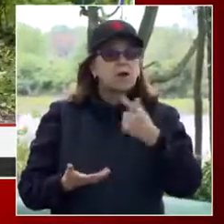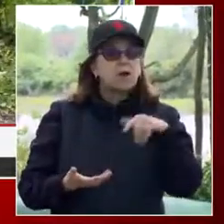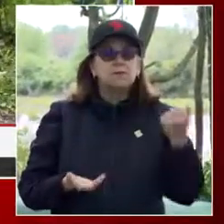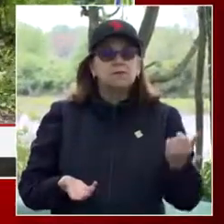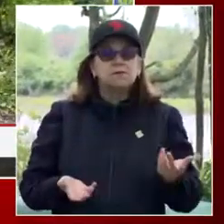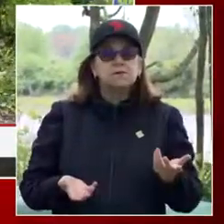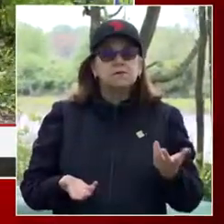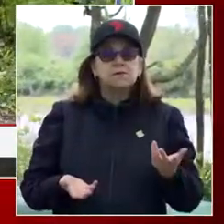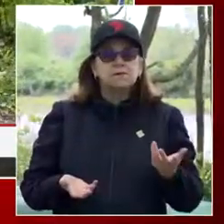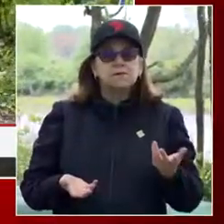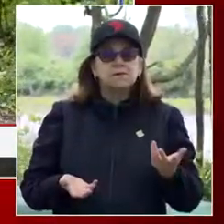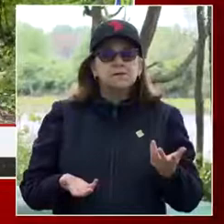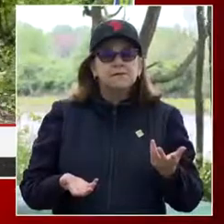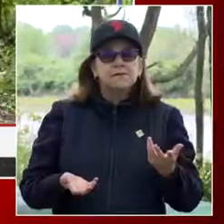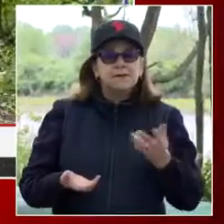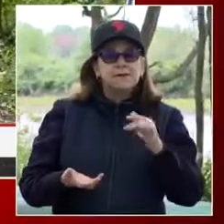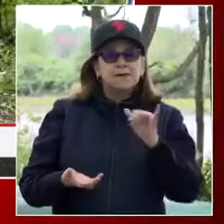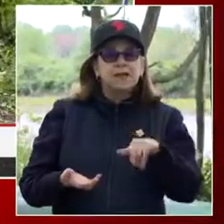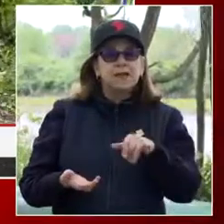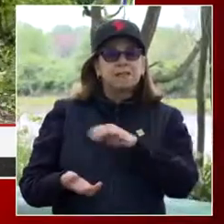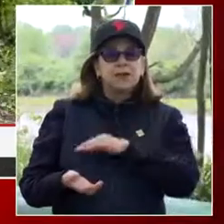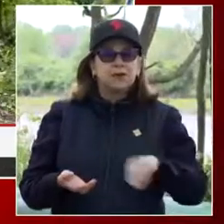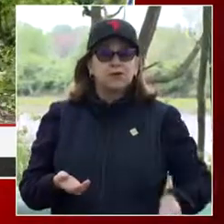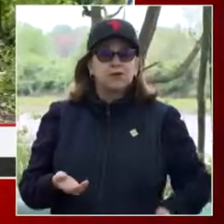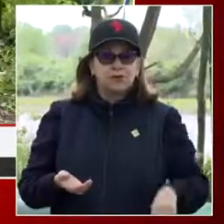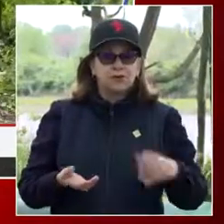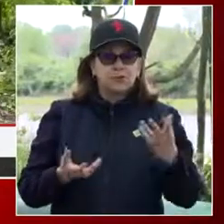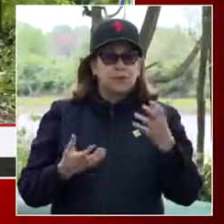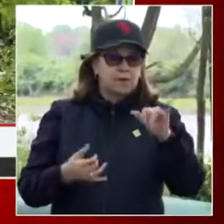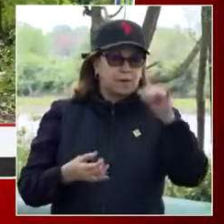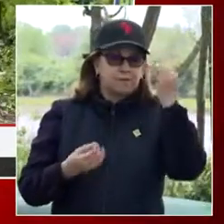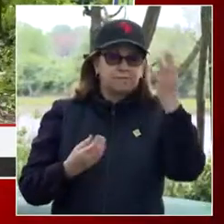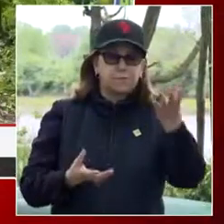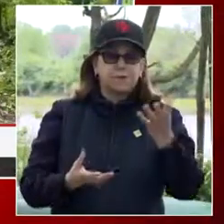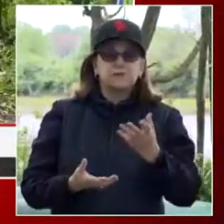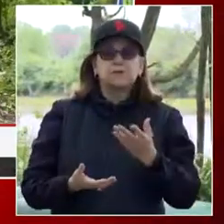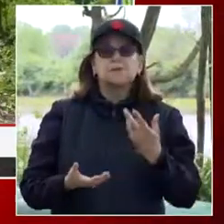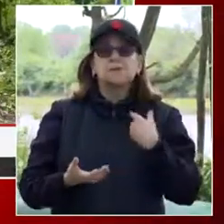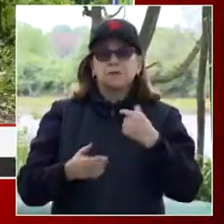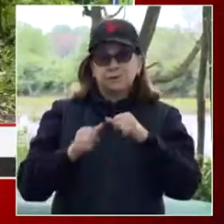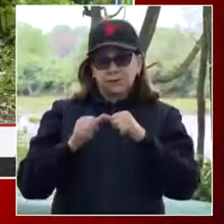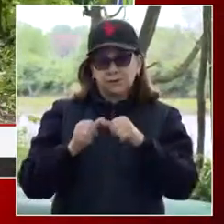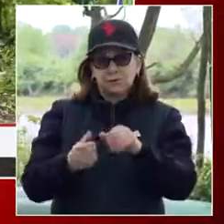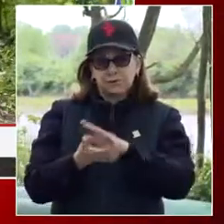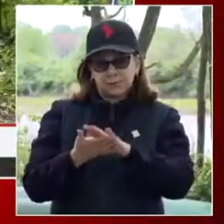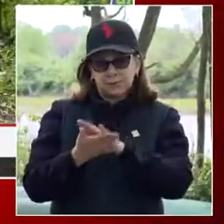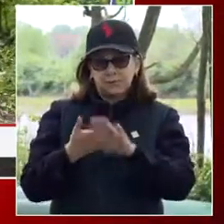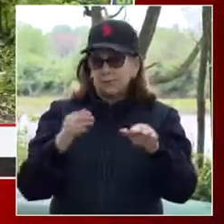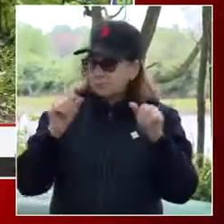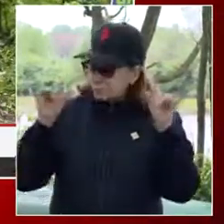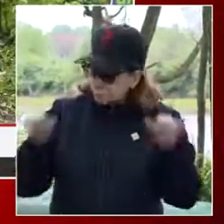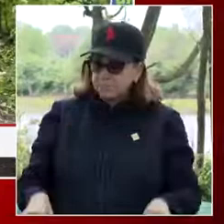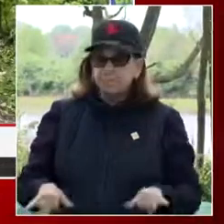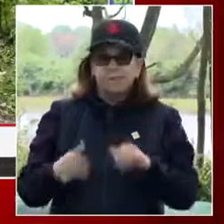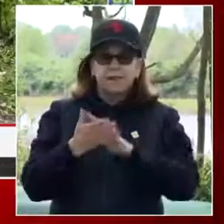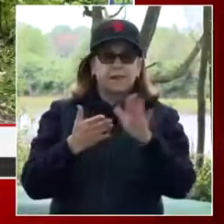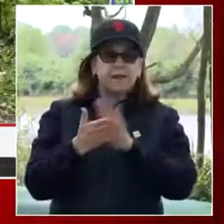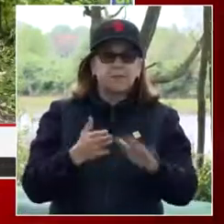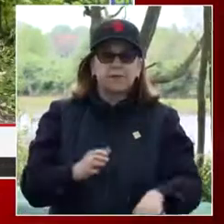So that informs the mayor what she needs to address to continue cleaning up the river. Gotcha, thank you.